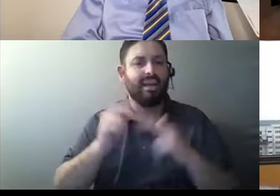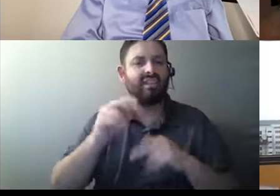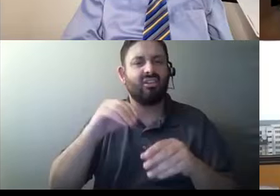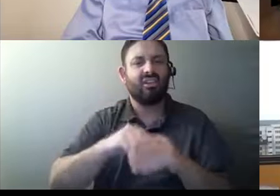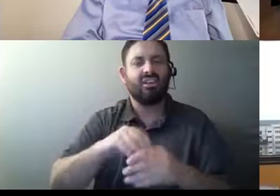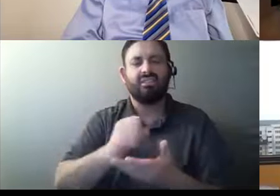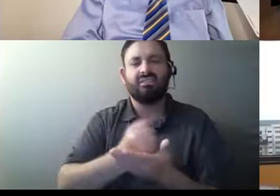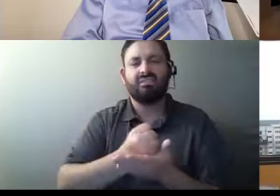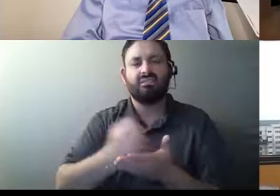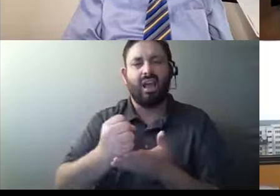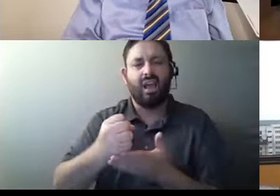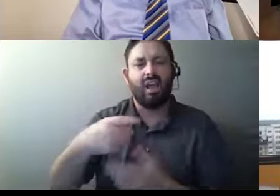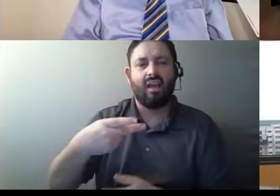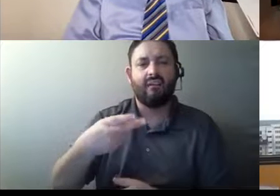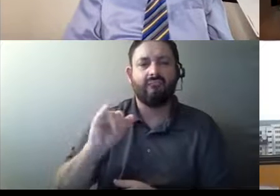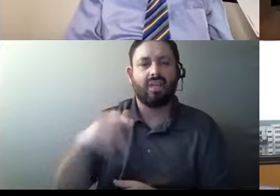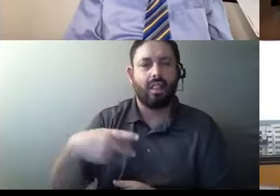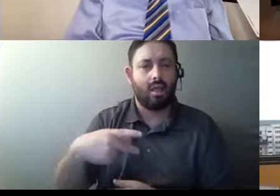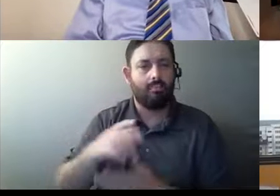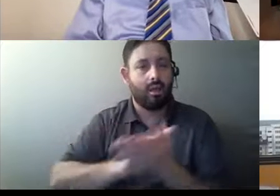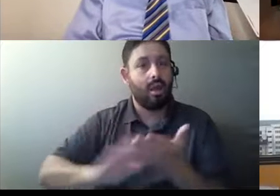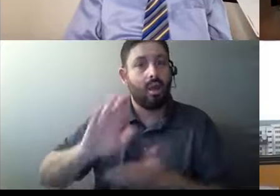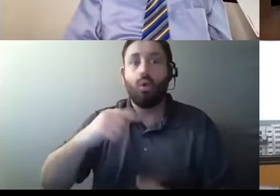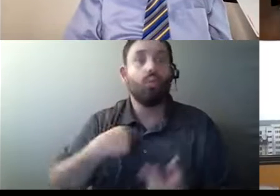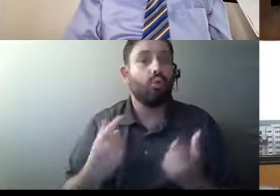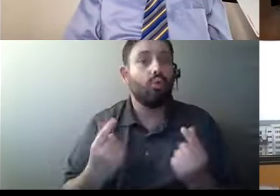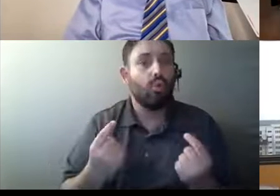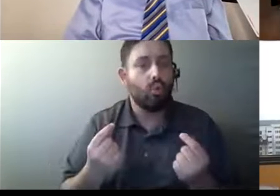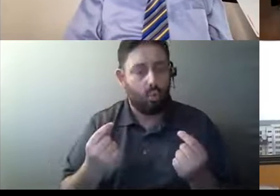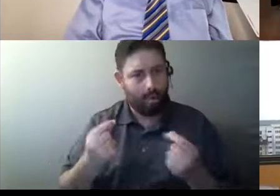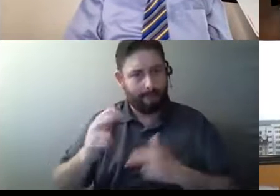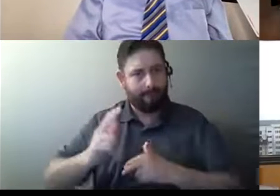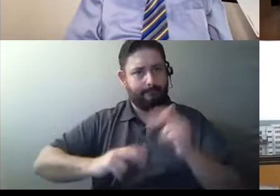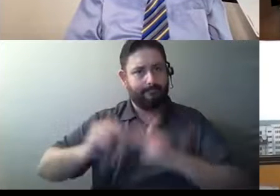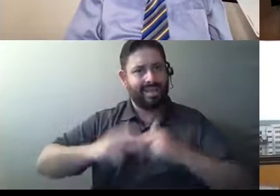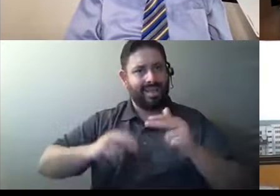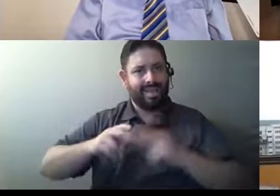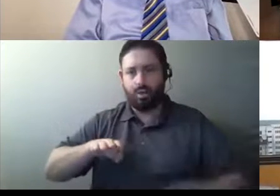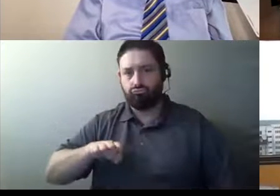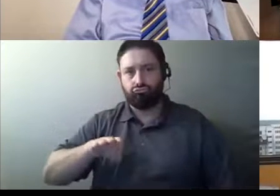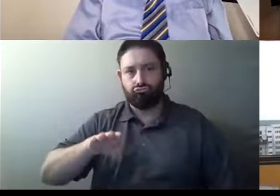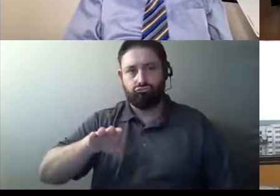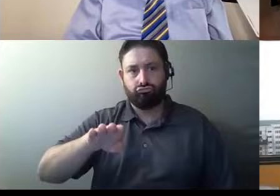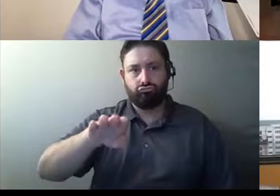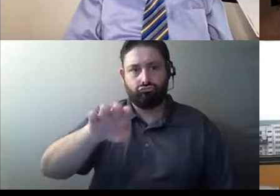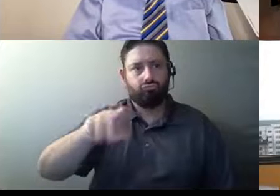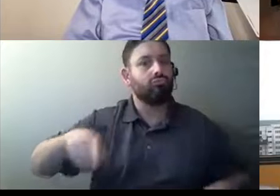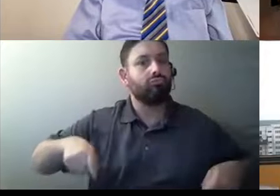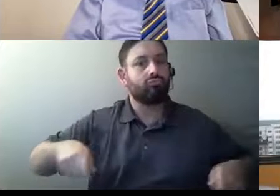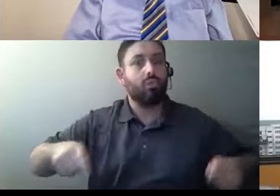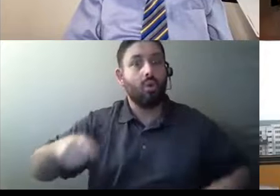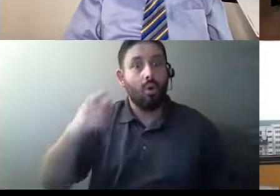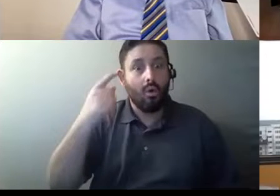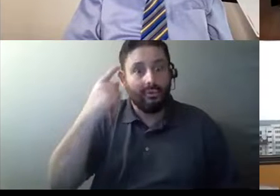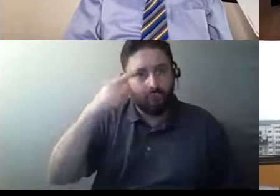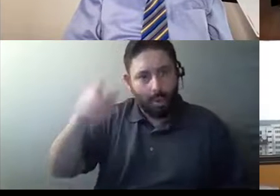We actually went out and built a wheelchair ramp for a gentleman who was literally a prisoner in his own home